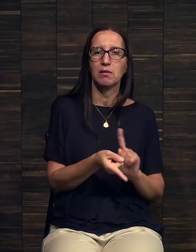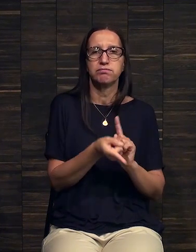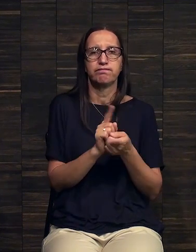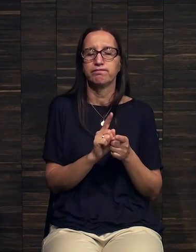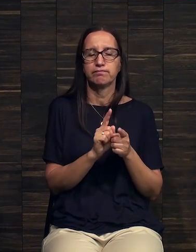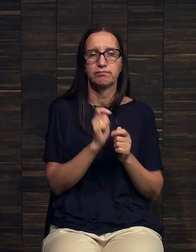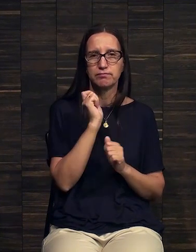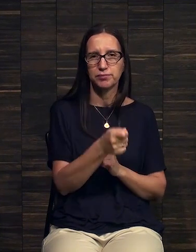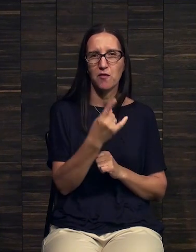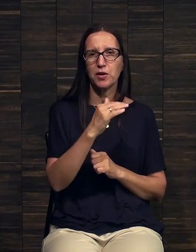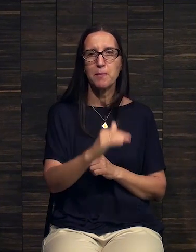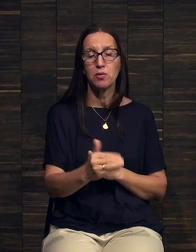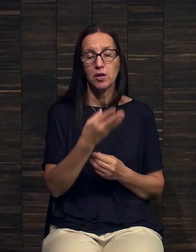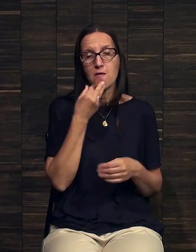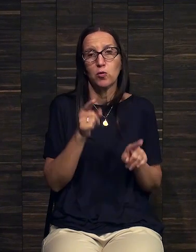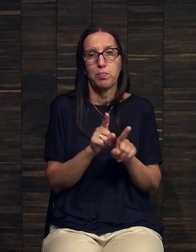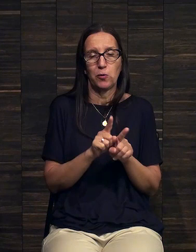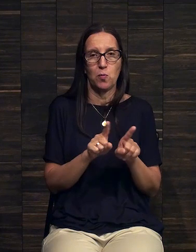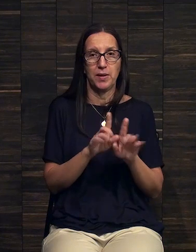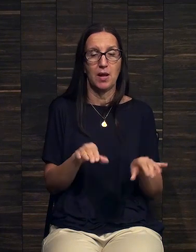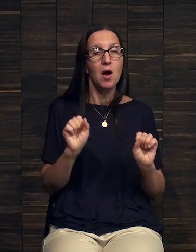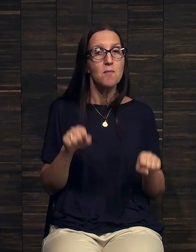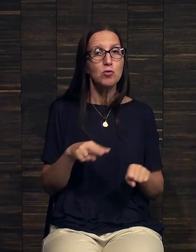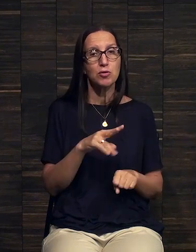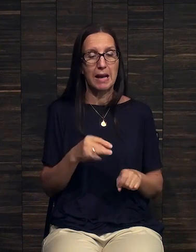becomes a child, he becomes too small.